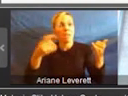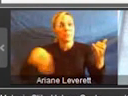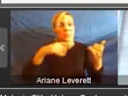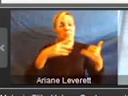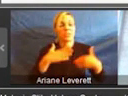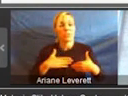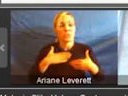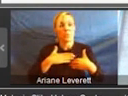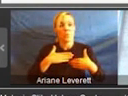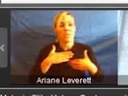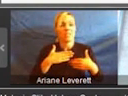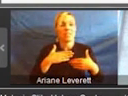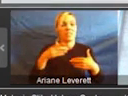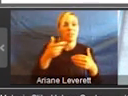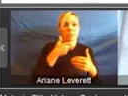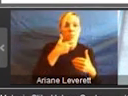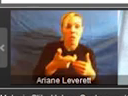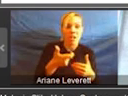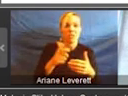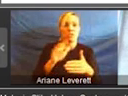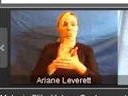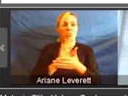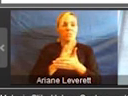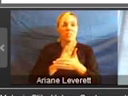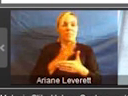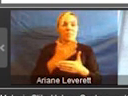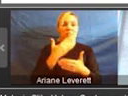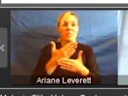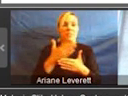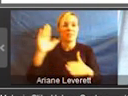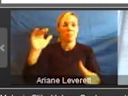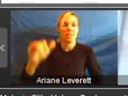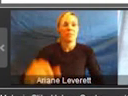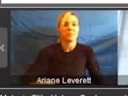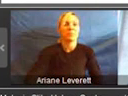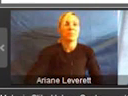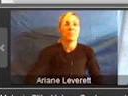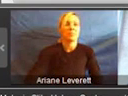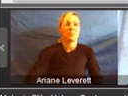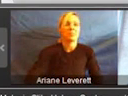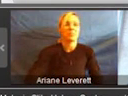Bye. Thank you. Thank you. Goodbye.